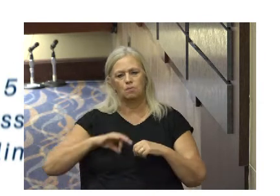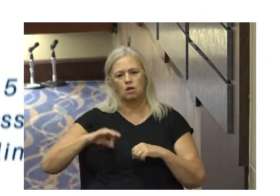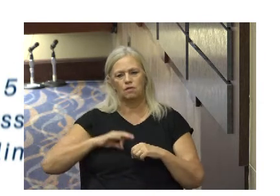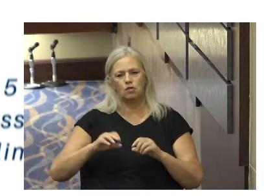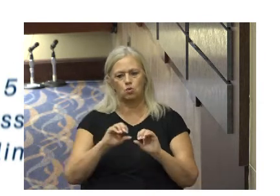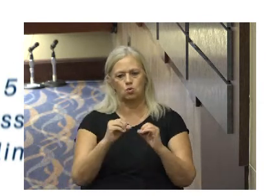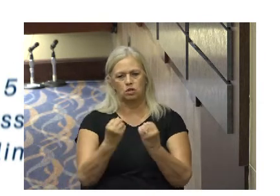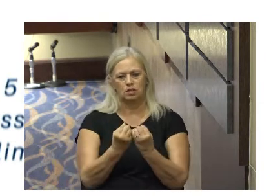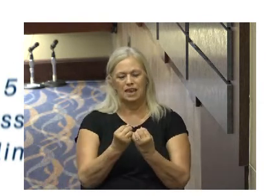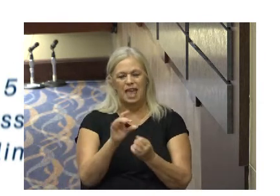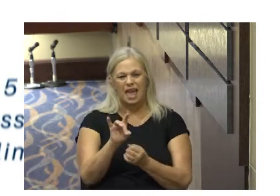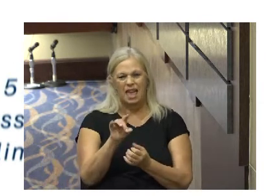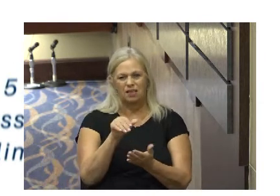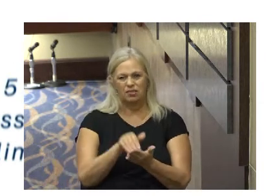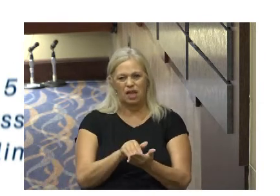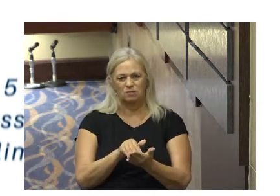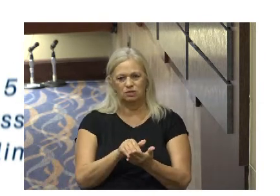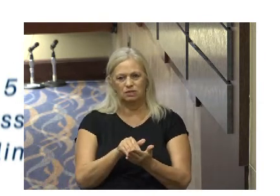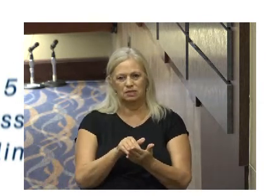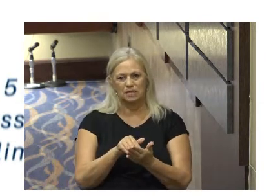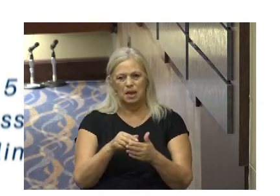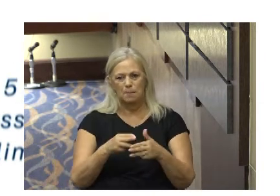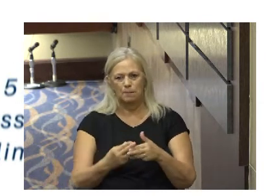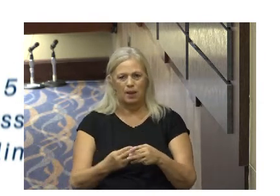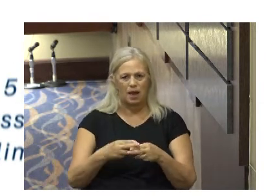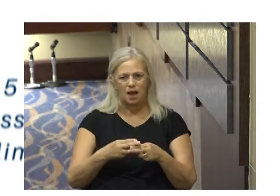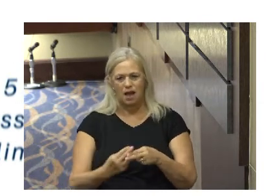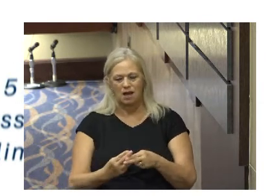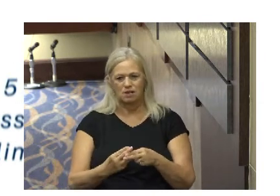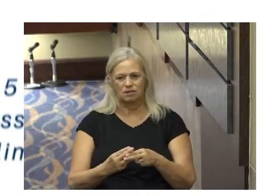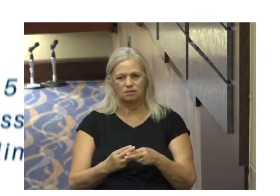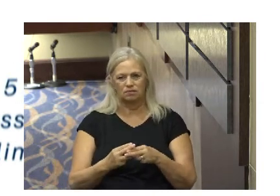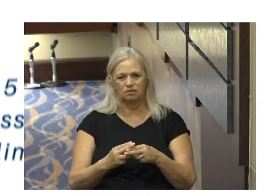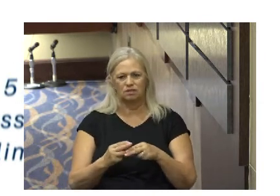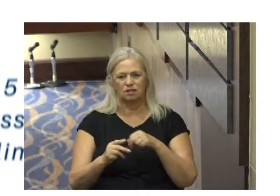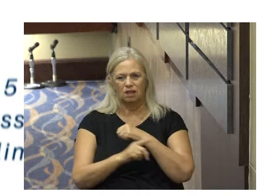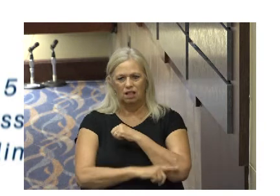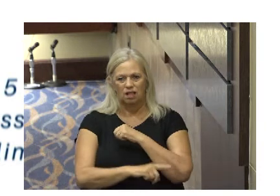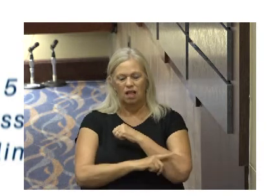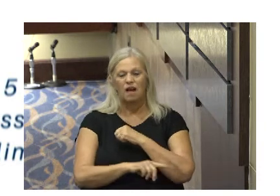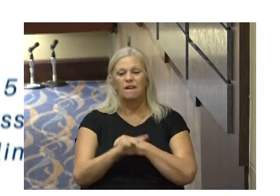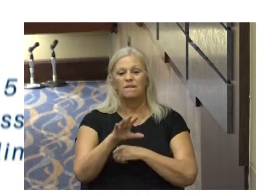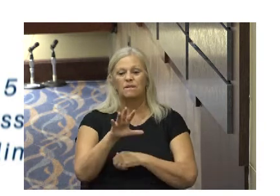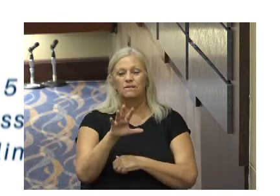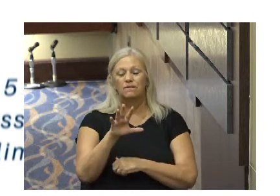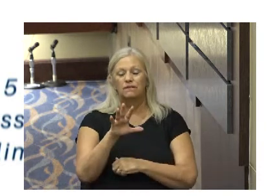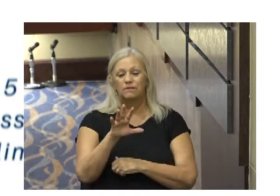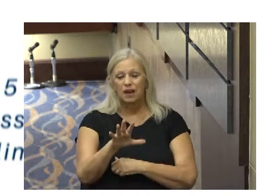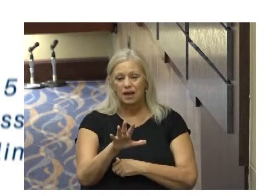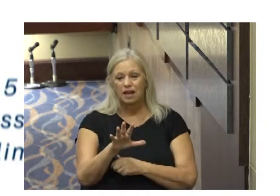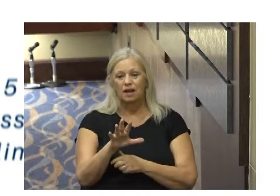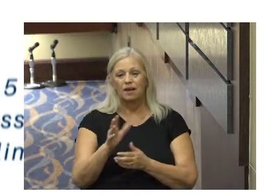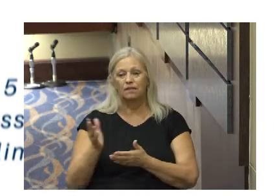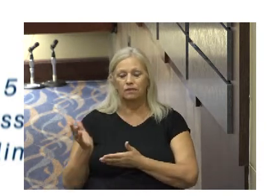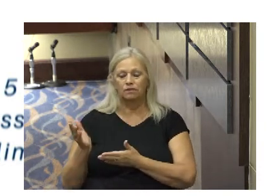8,000 pounds of debris collected, 5 loads hauled to the landfill in Waco, and you can see on the picture